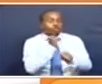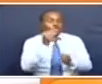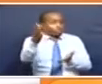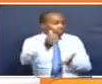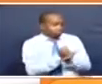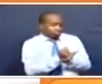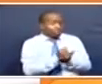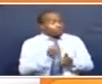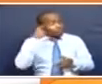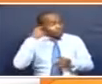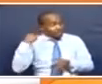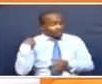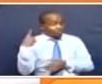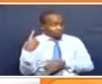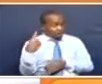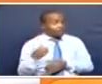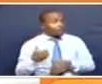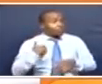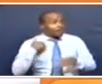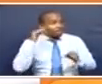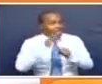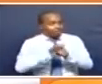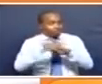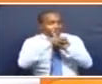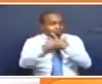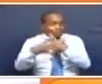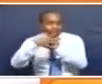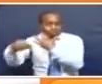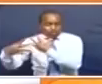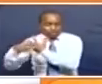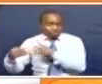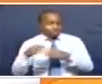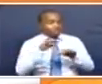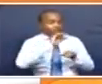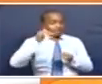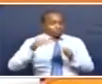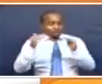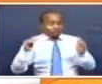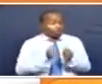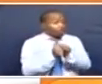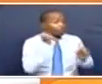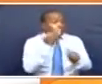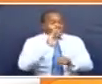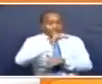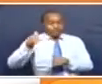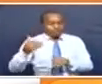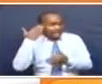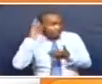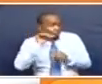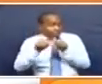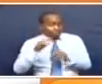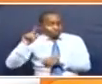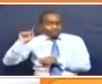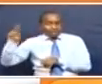think, number one, there's a lot of duplication at the county level. Most of the counties, I don't know about Tharaka Nithi, but a county like Homa